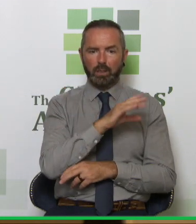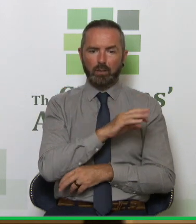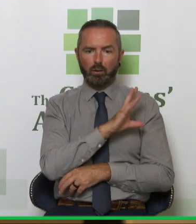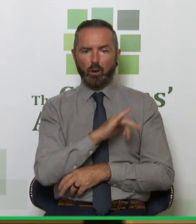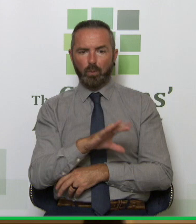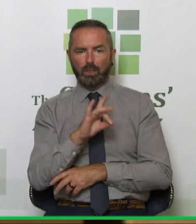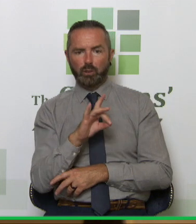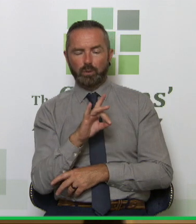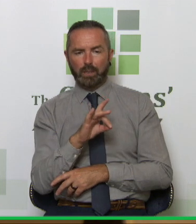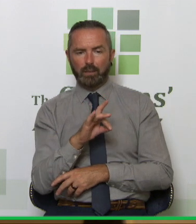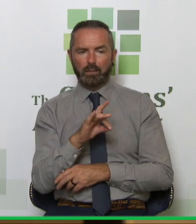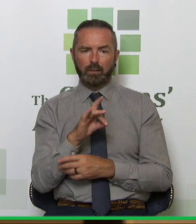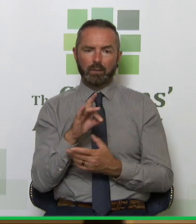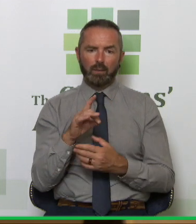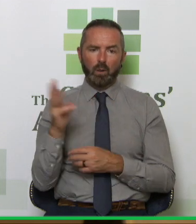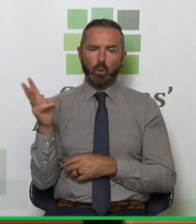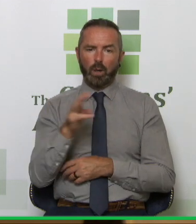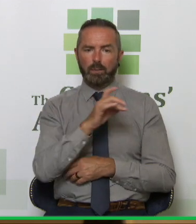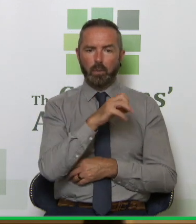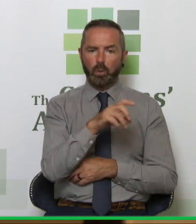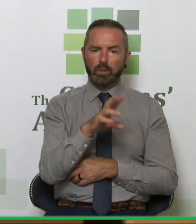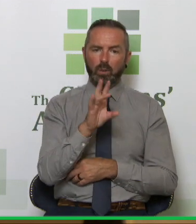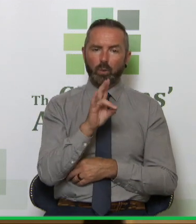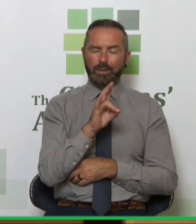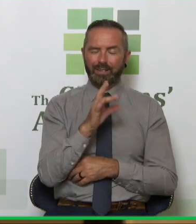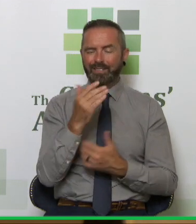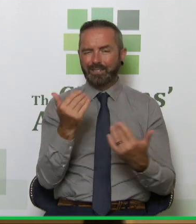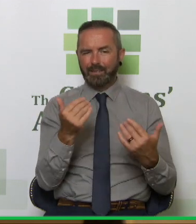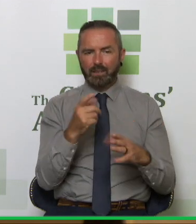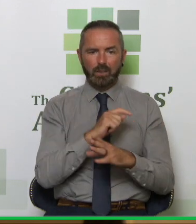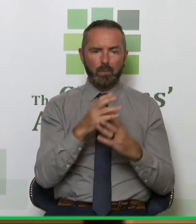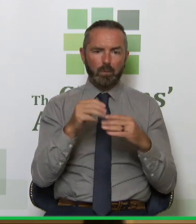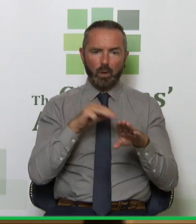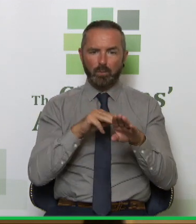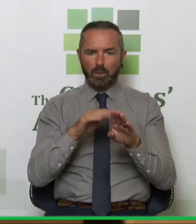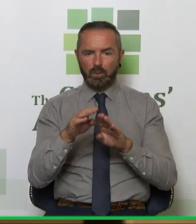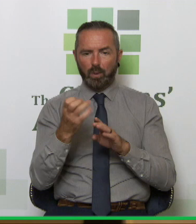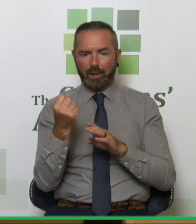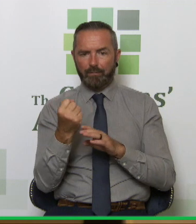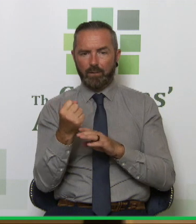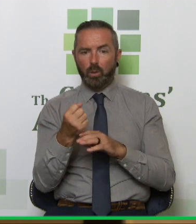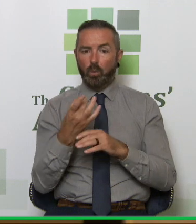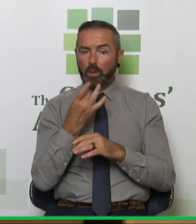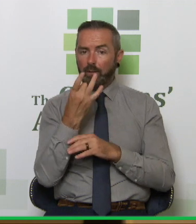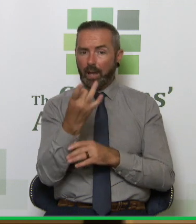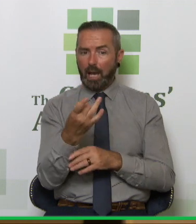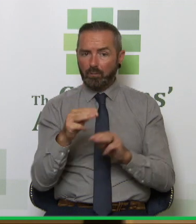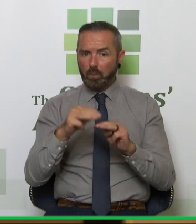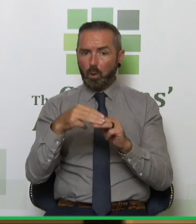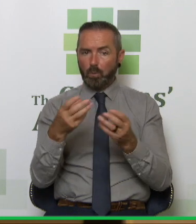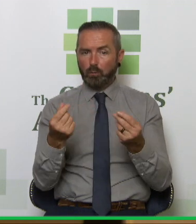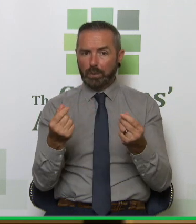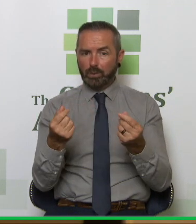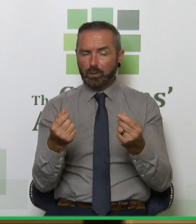Tuesday, in Westport on Wednesday. So these are the type of things we're grappling with. We did ask for more resources. We got the